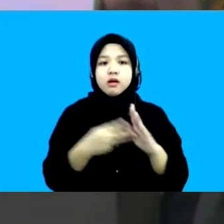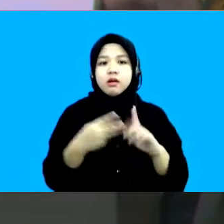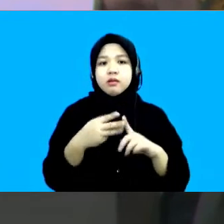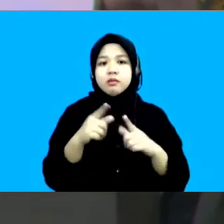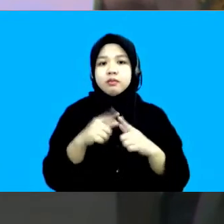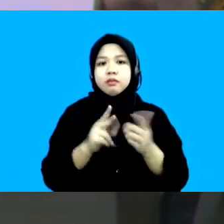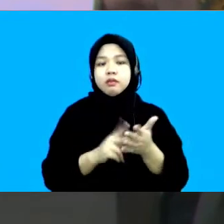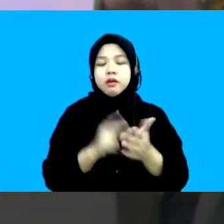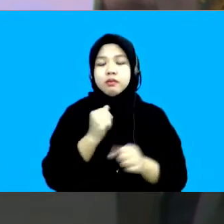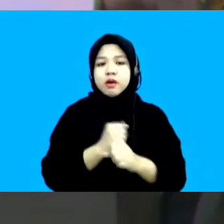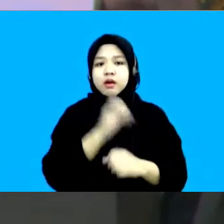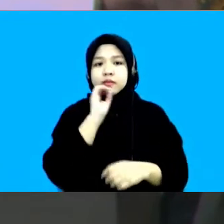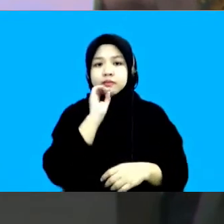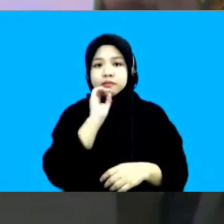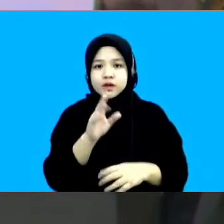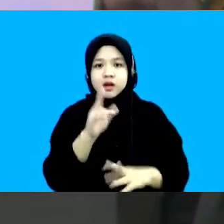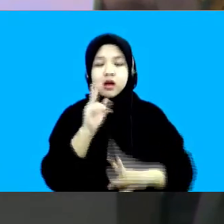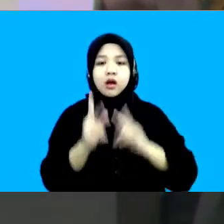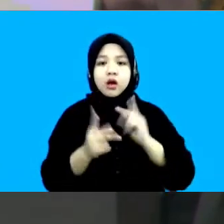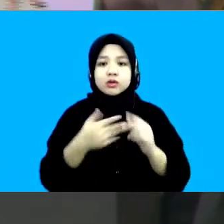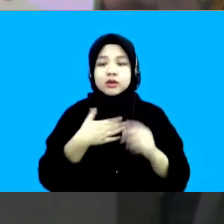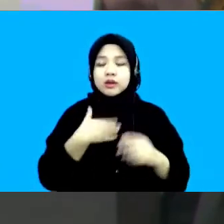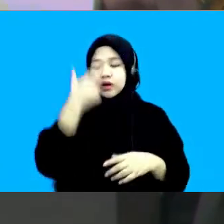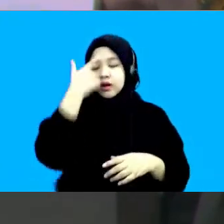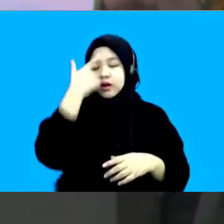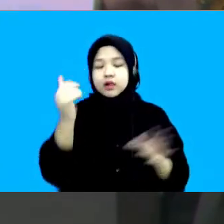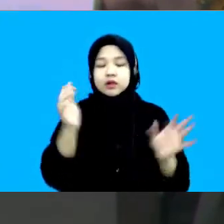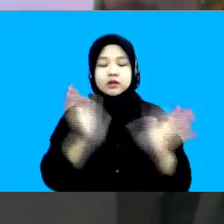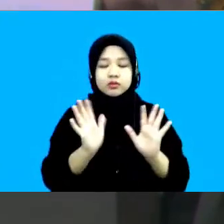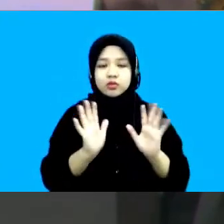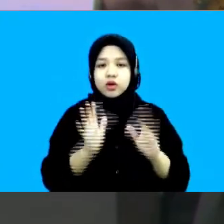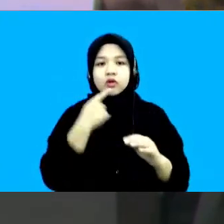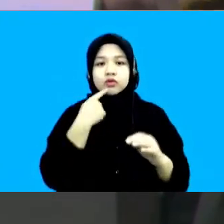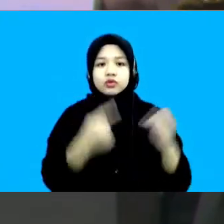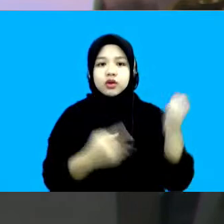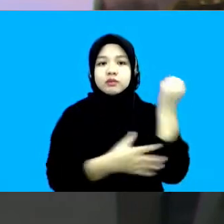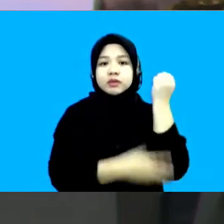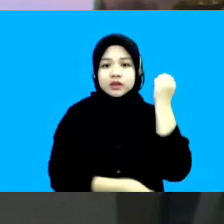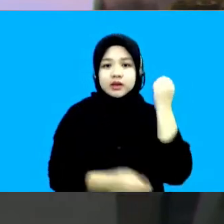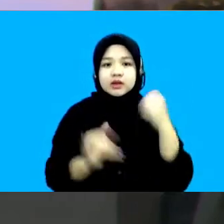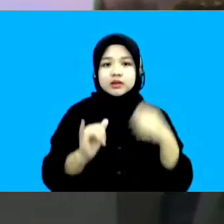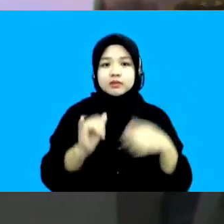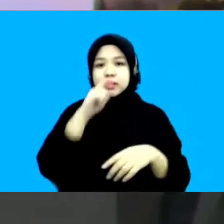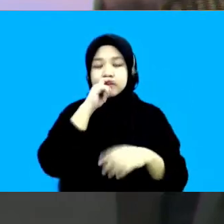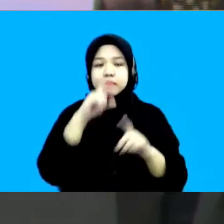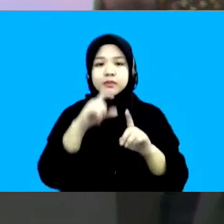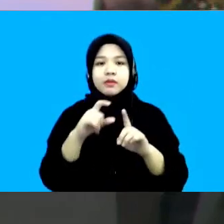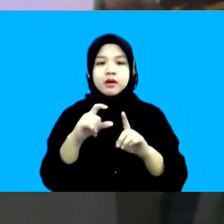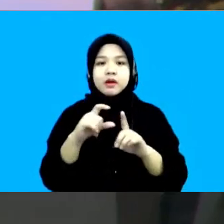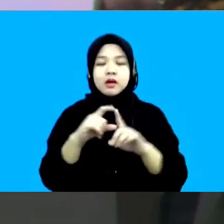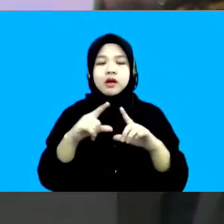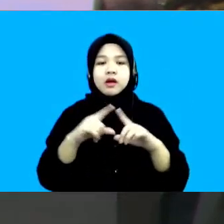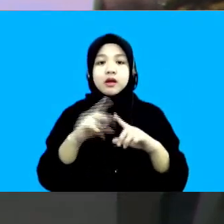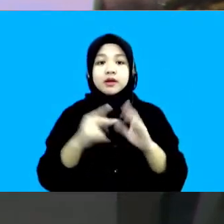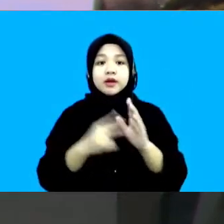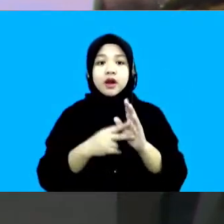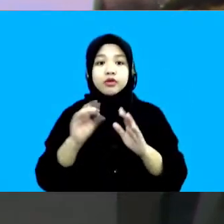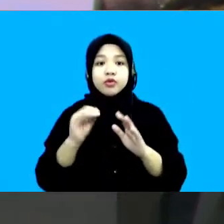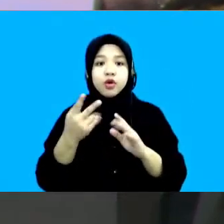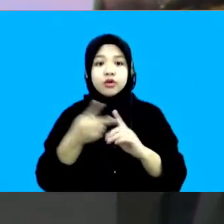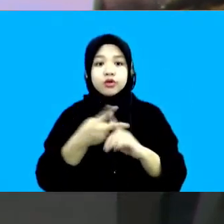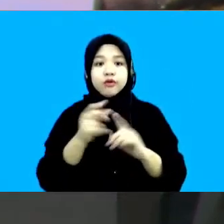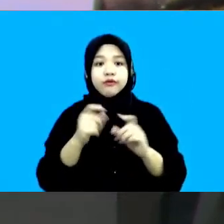Yeah, and I think we probably need a sort of like a different perspective or also an indicators